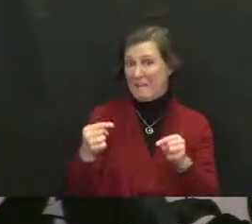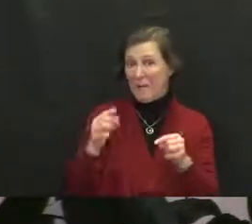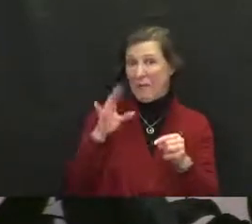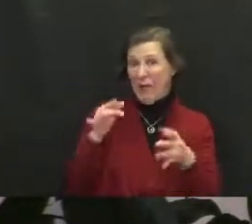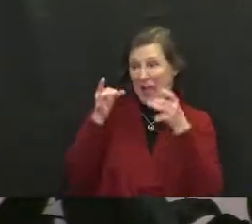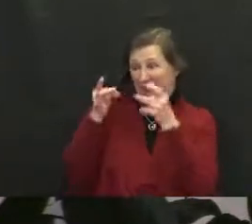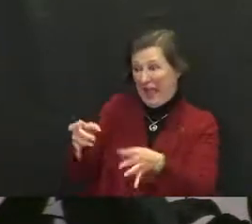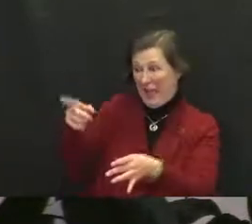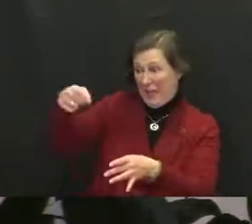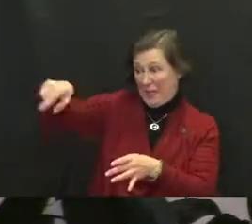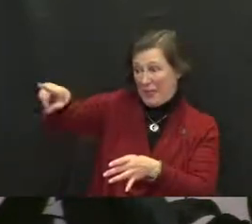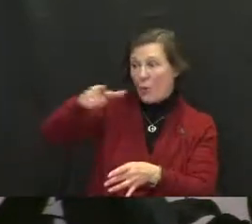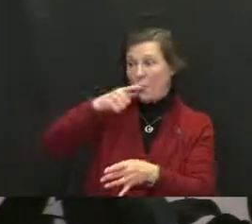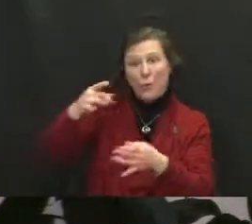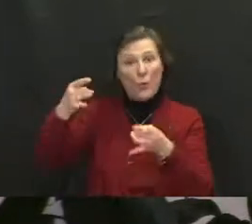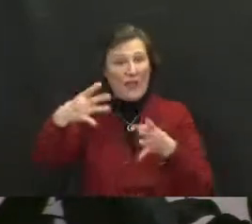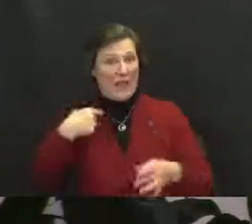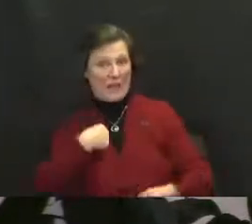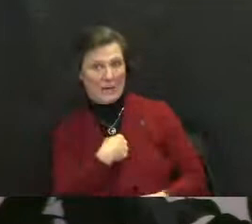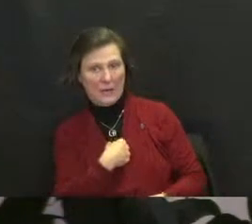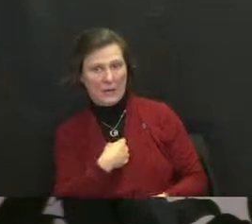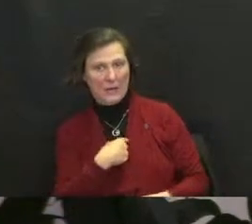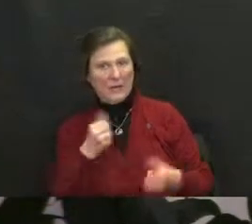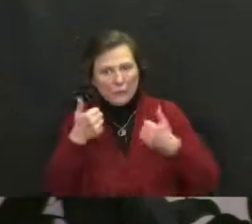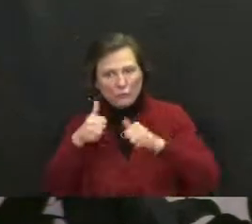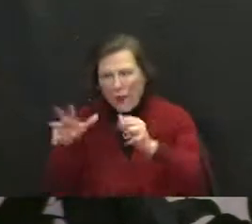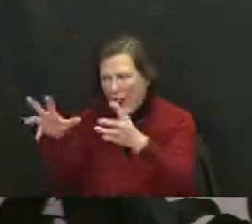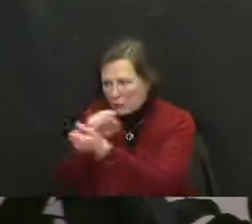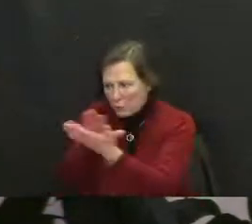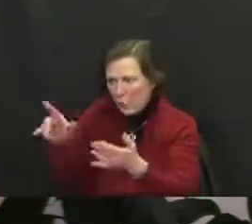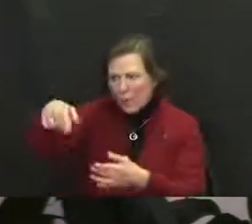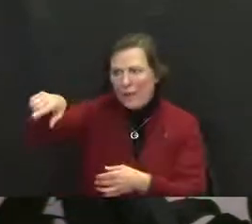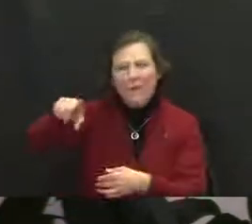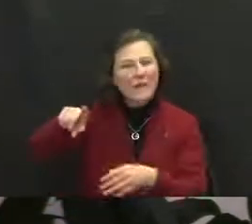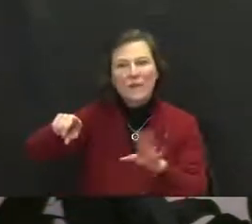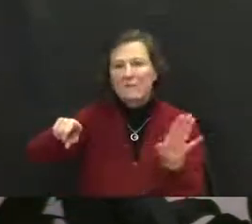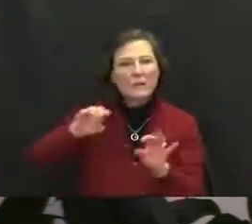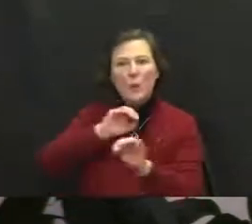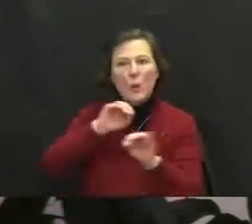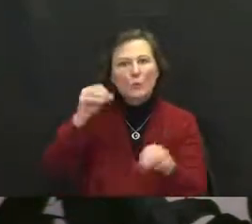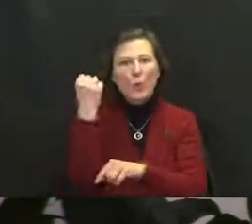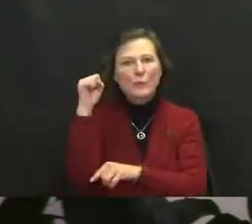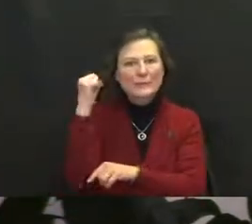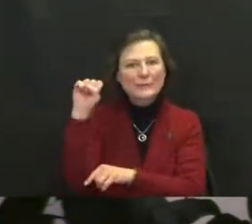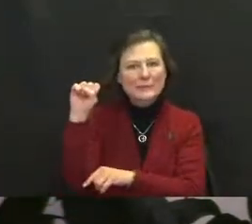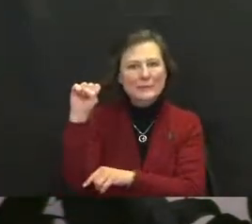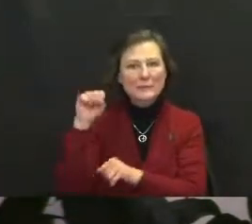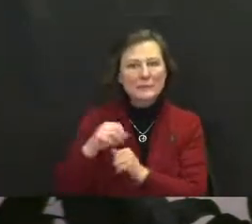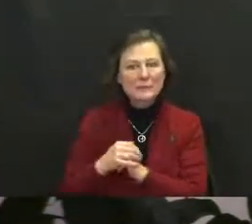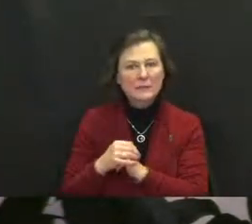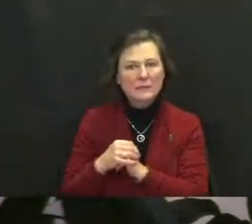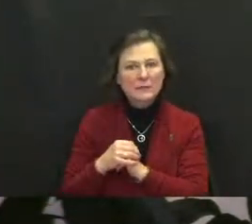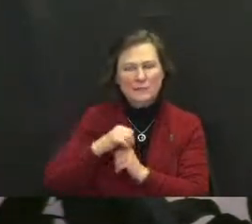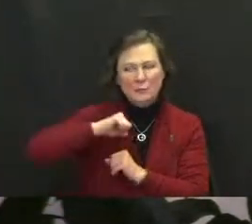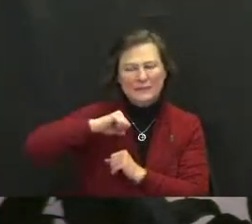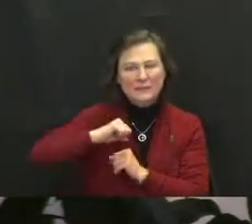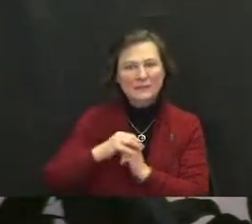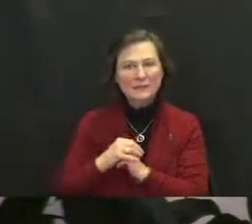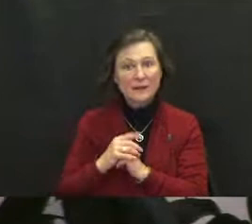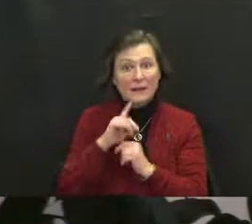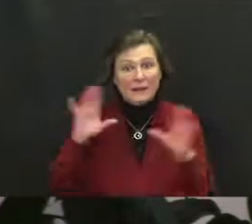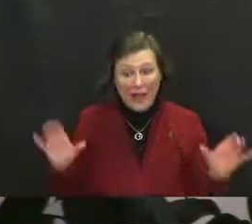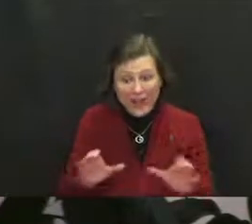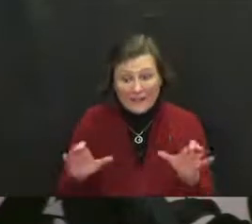us and seeking to destroy them is actually no resistance at all. It is active